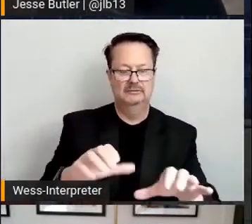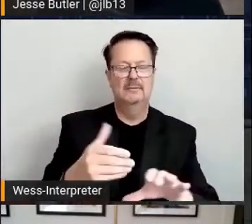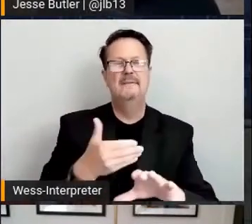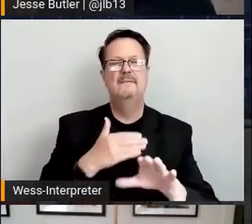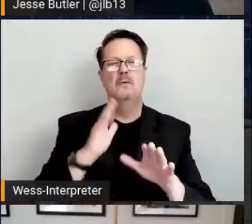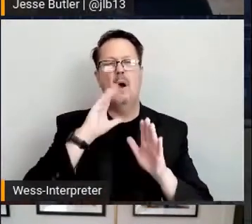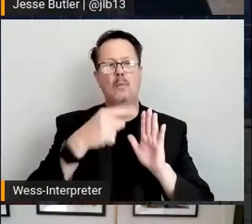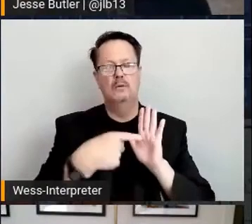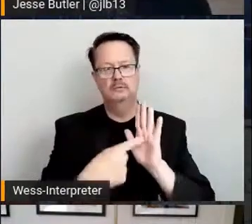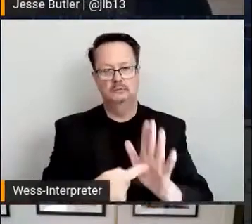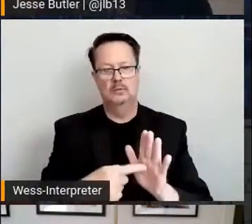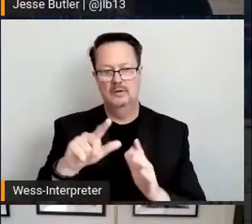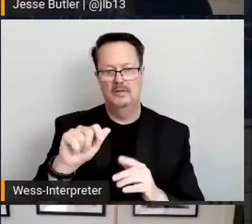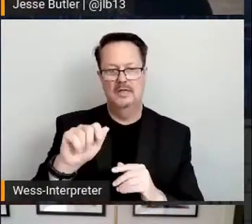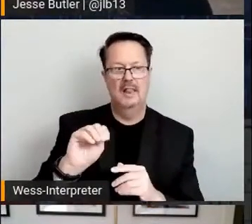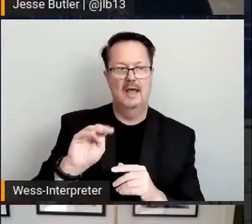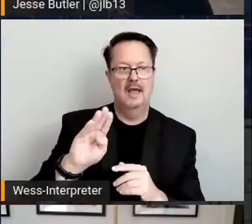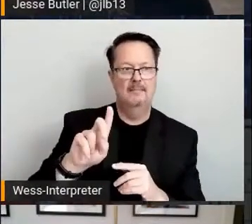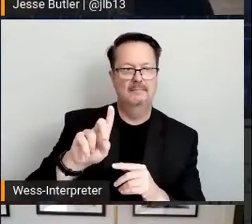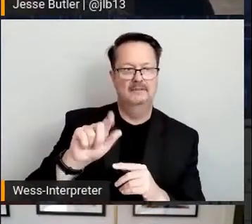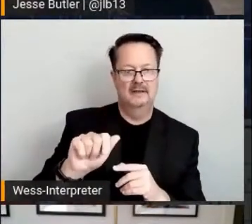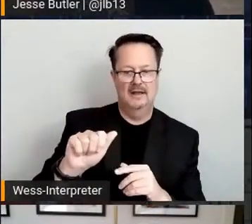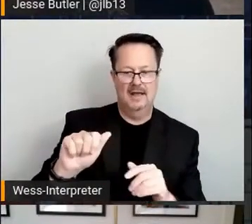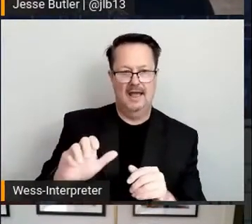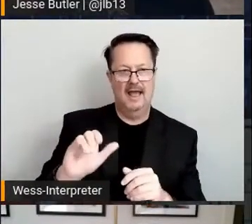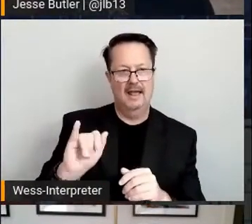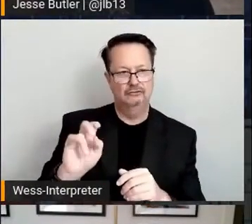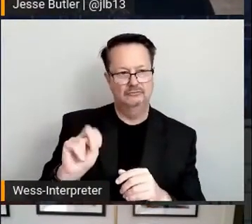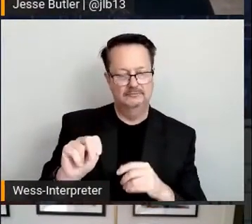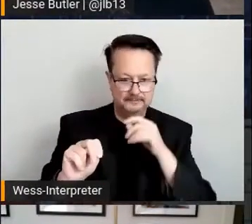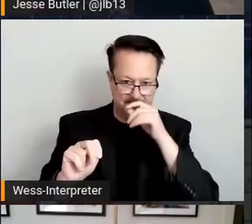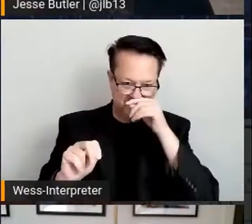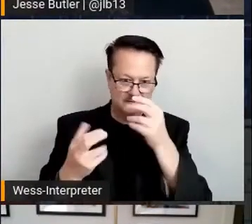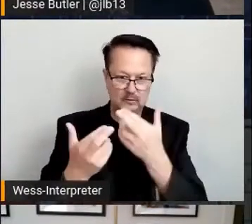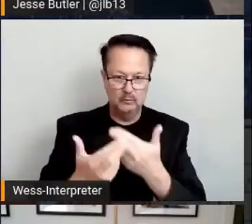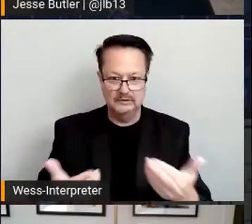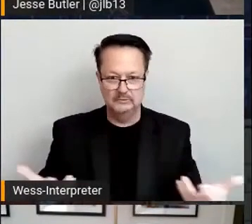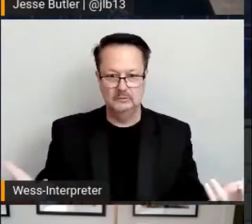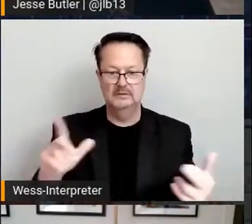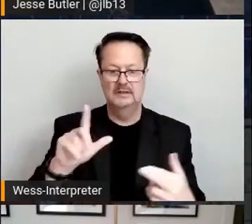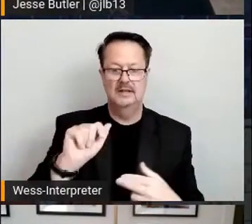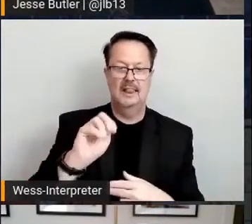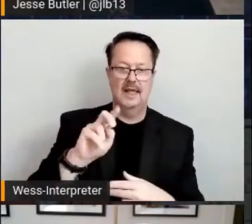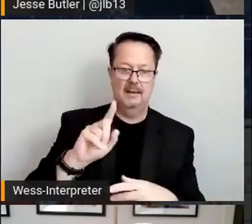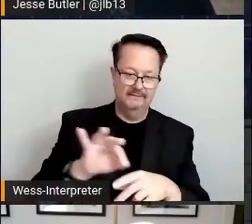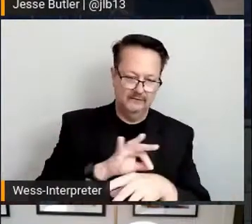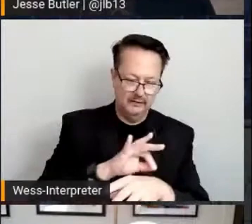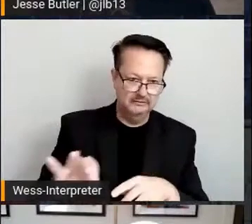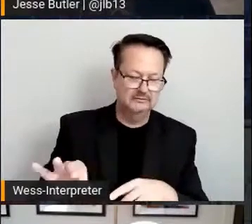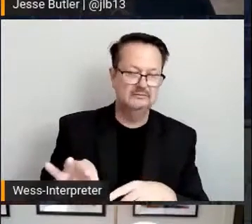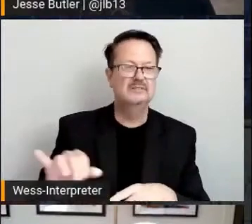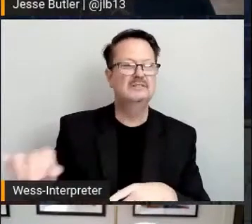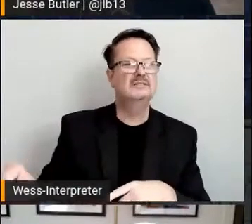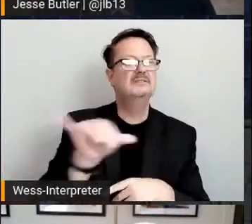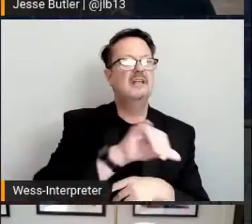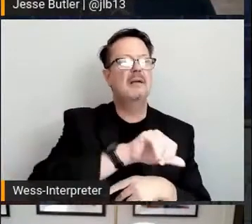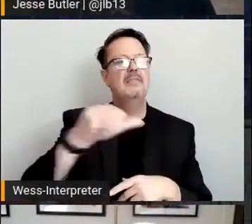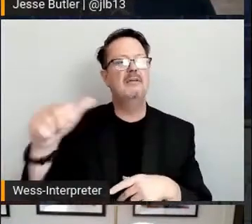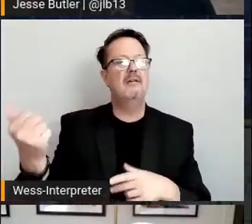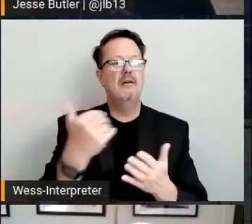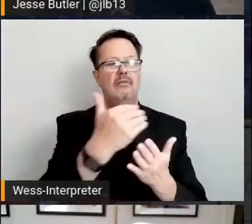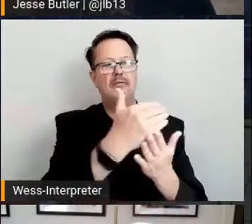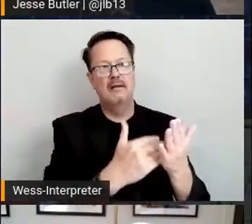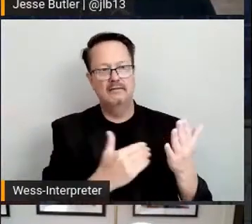you the Lambda functions. We do resource, Lambda functions. Like the other manifests,